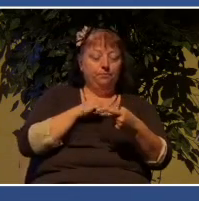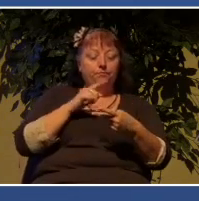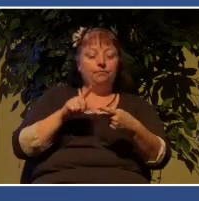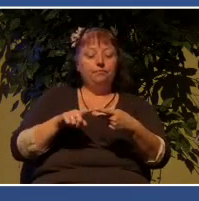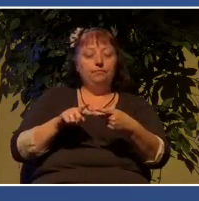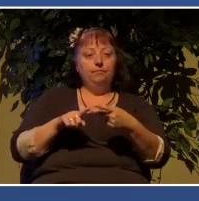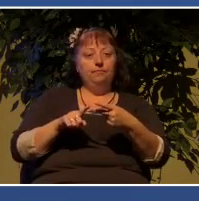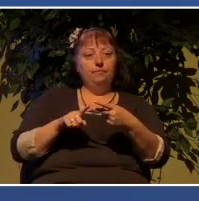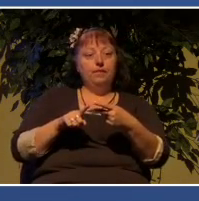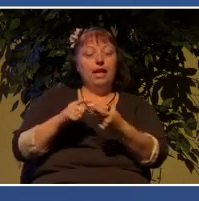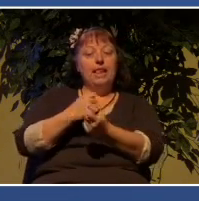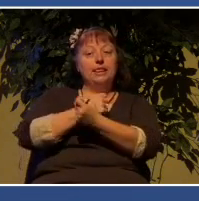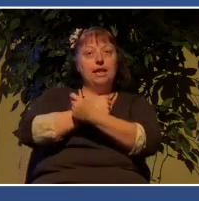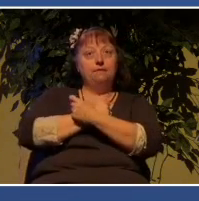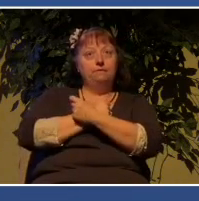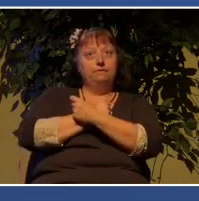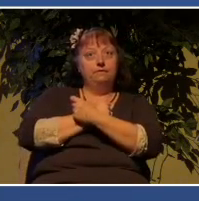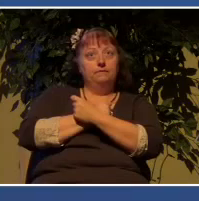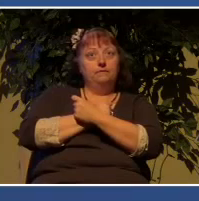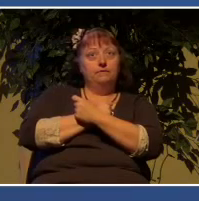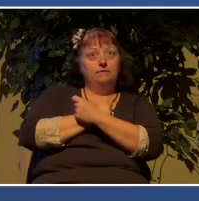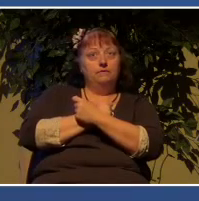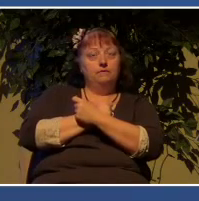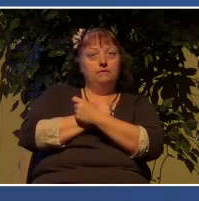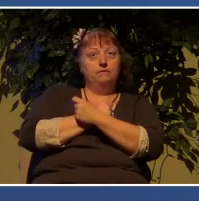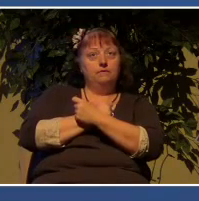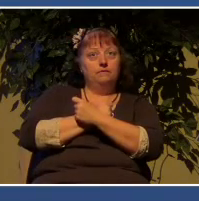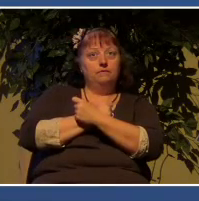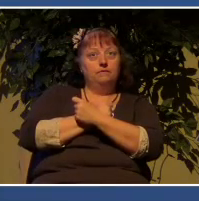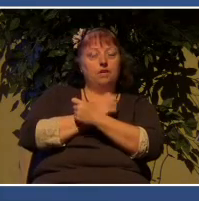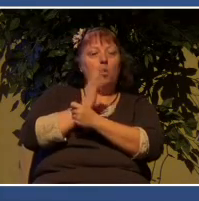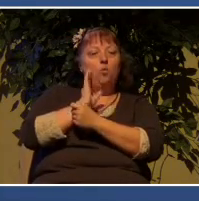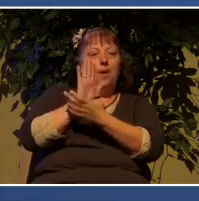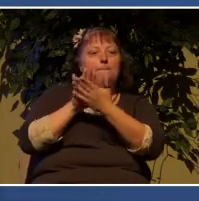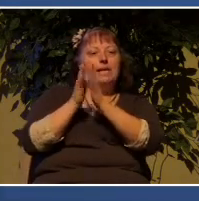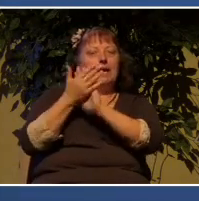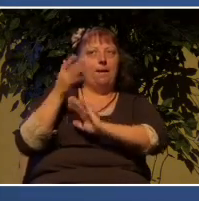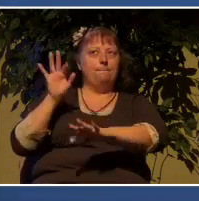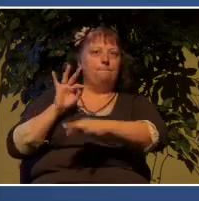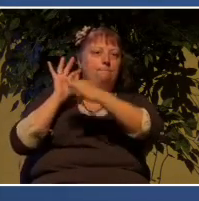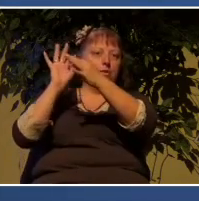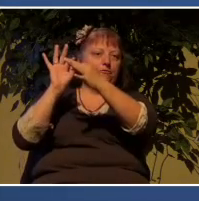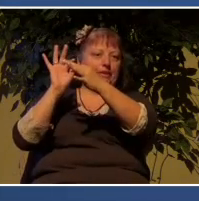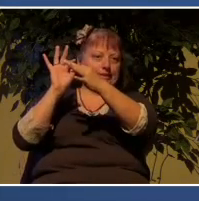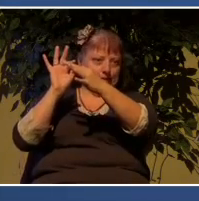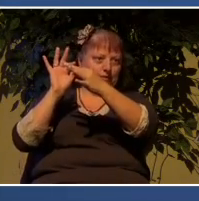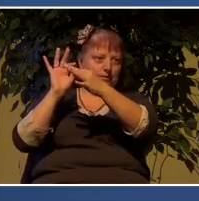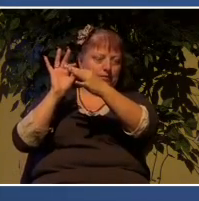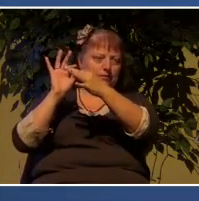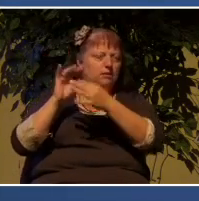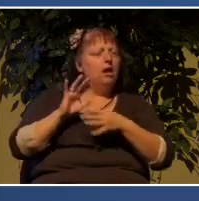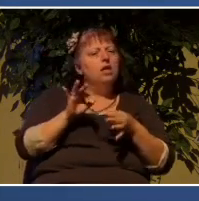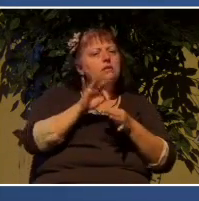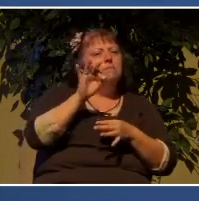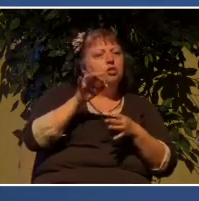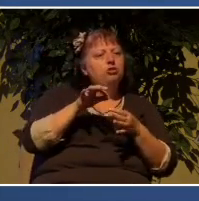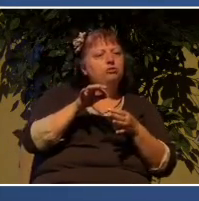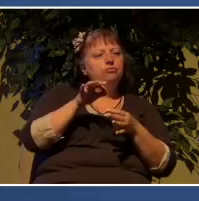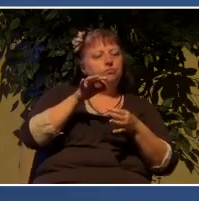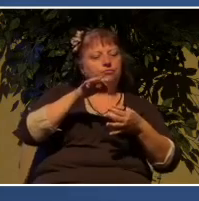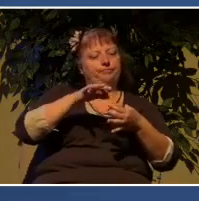two, love will be perfected. Why do spiritual gifts